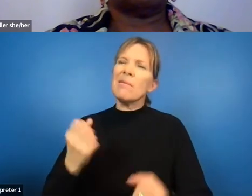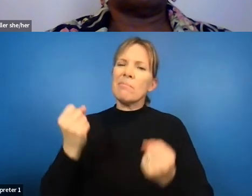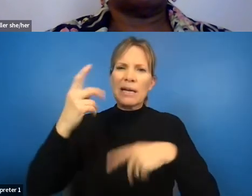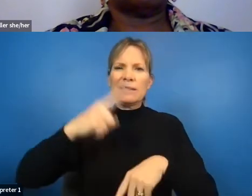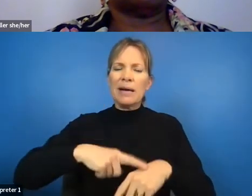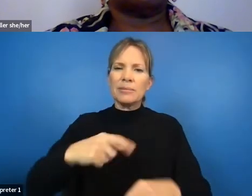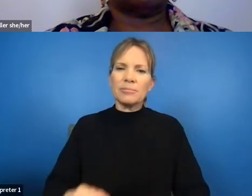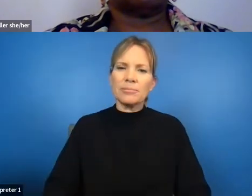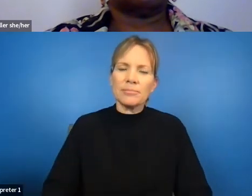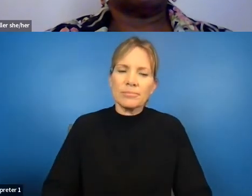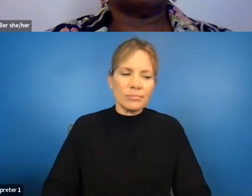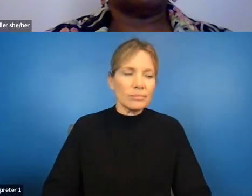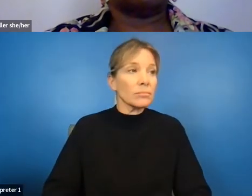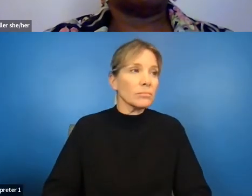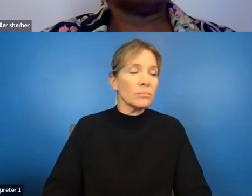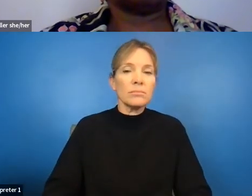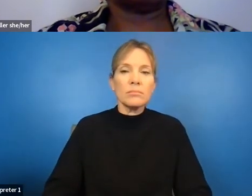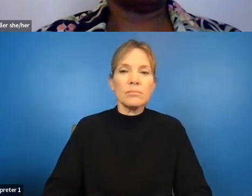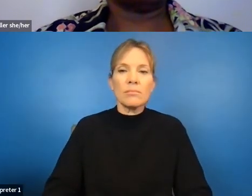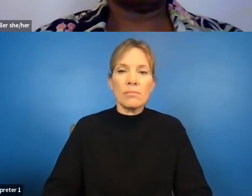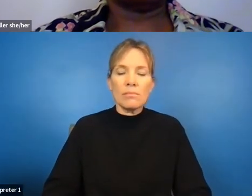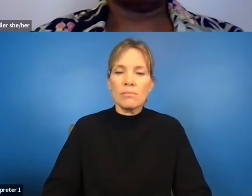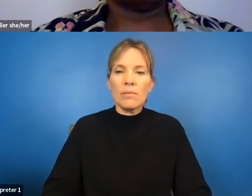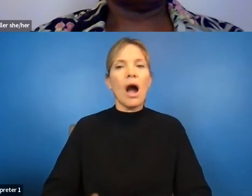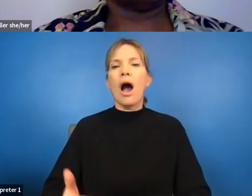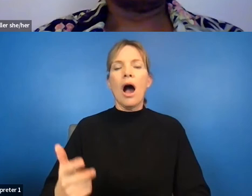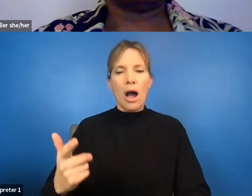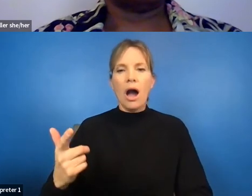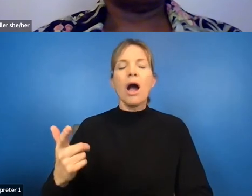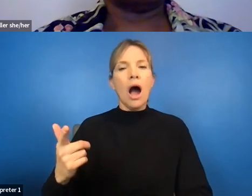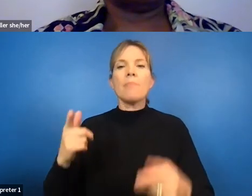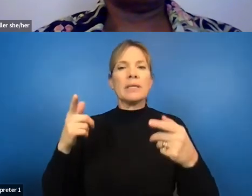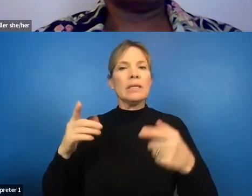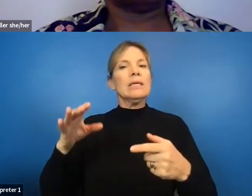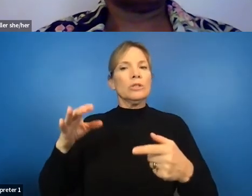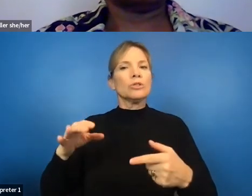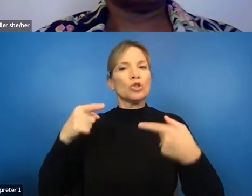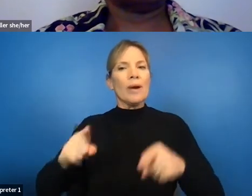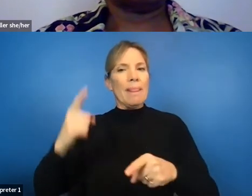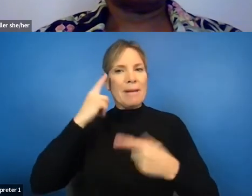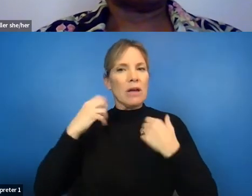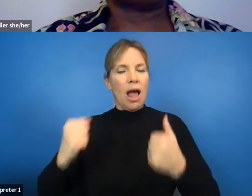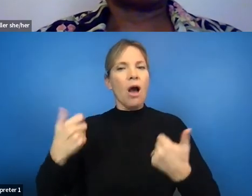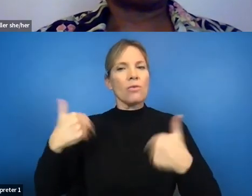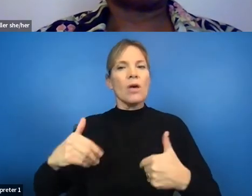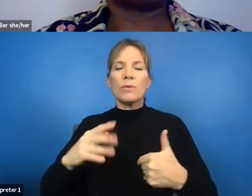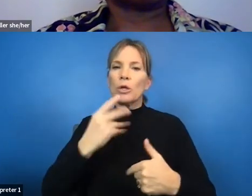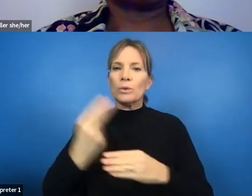oftentimes we hear folks, especially in the mental health space, they use that as a talking point, not an